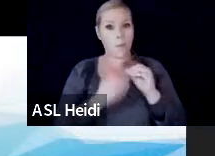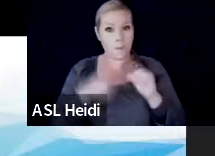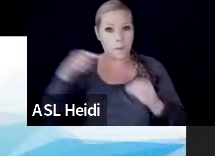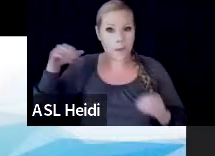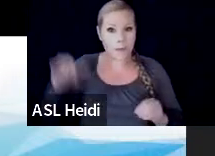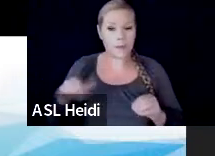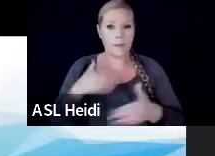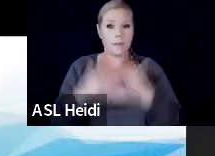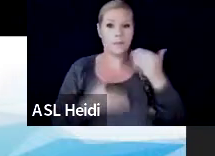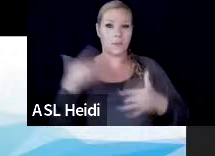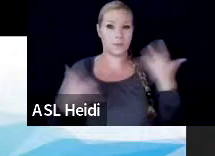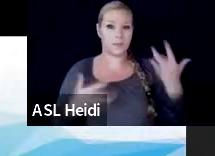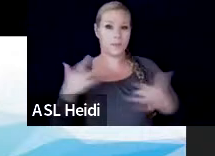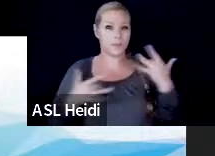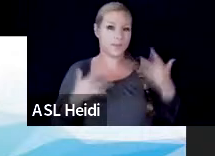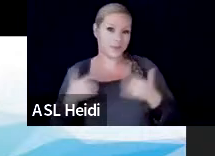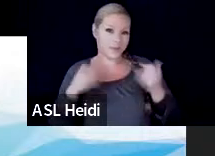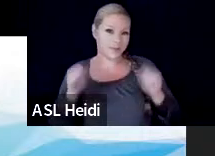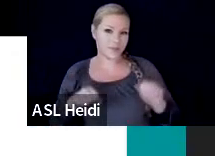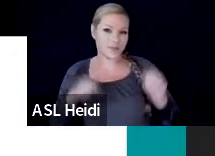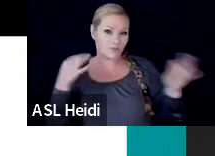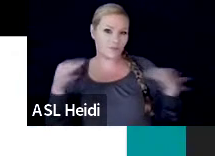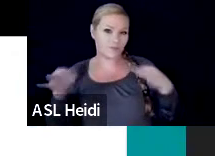little bit tonight. You can go to the next slide.